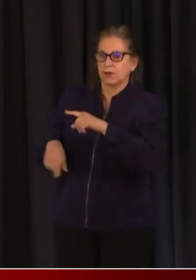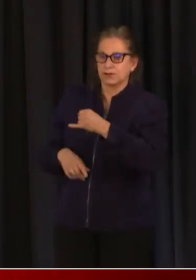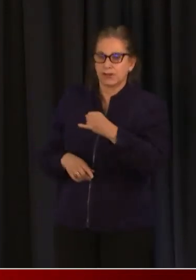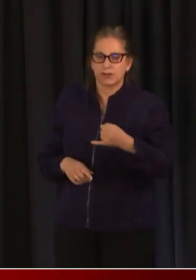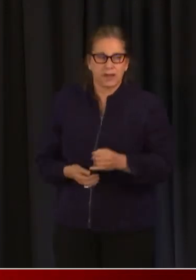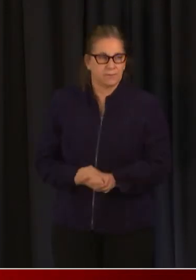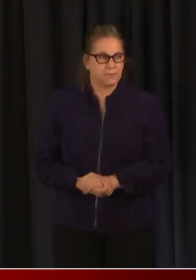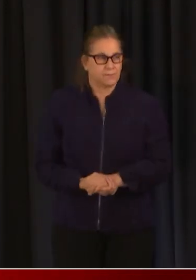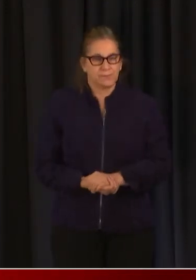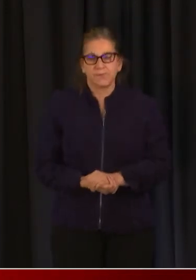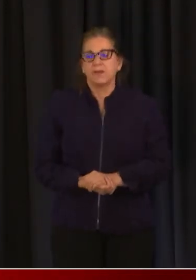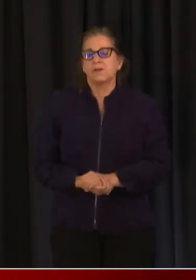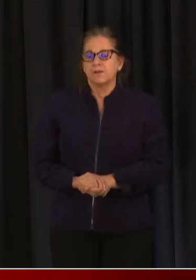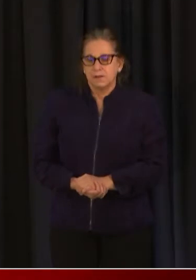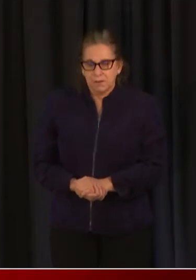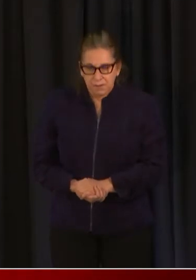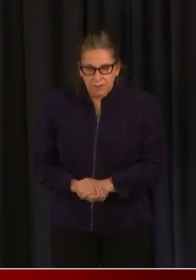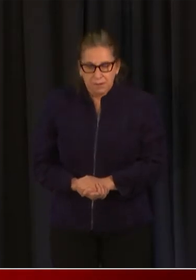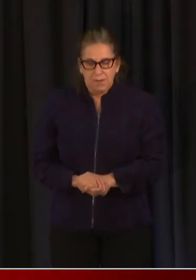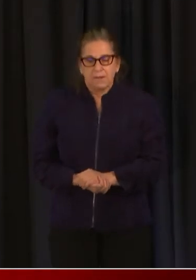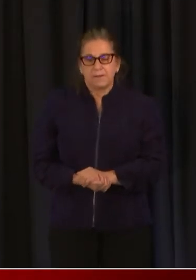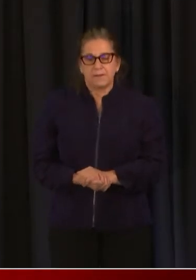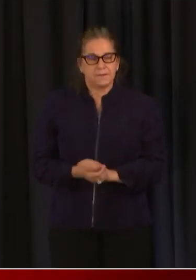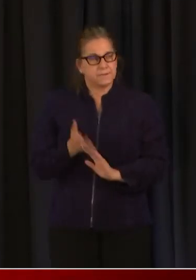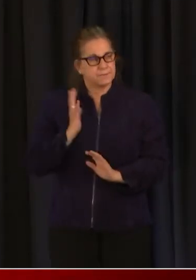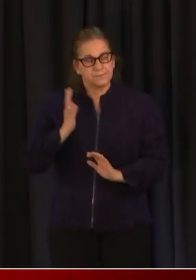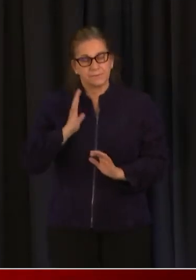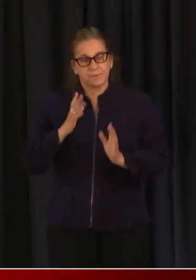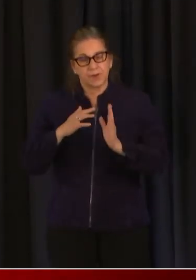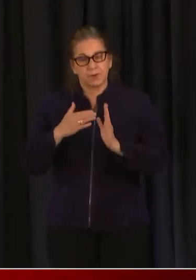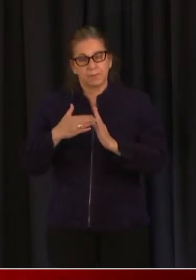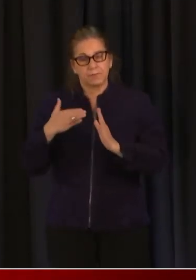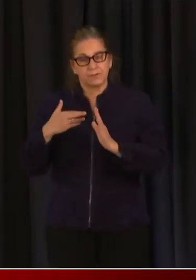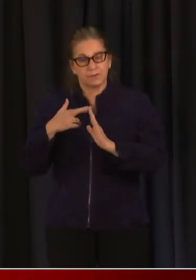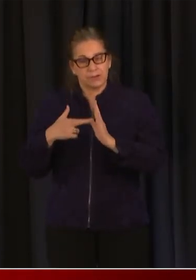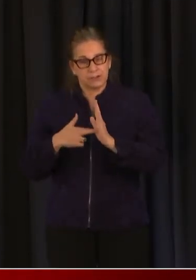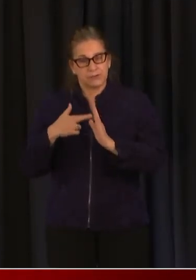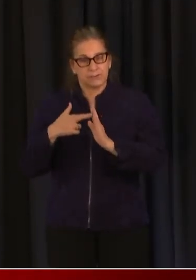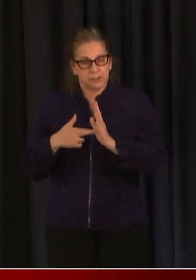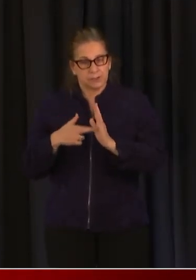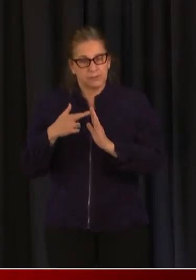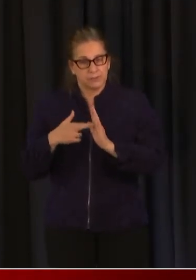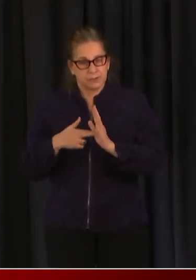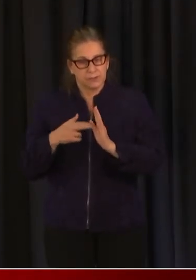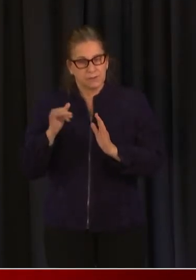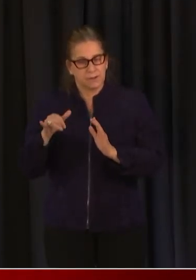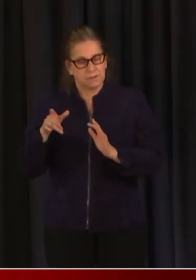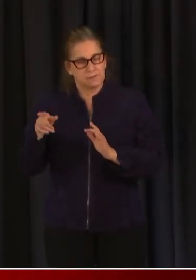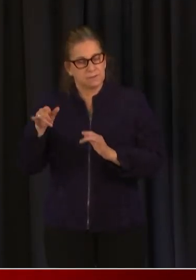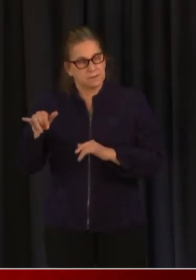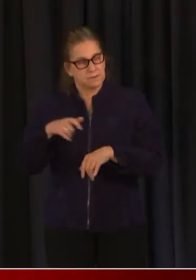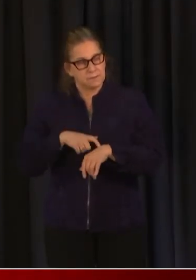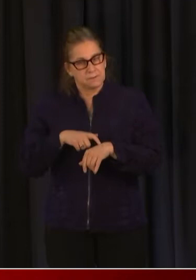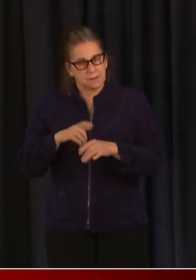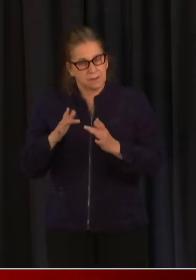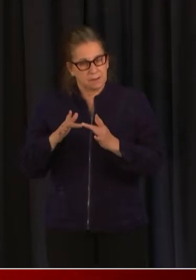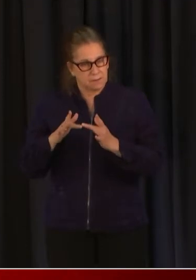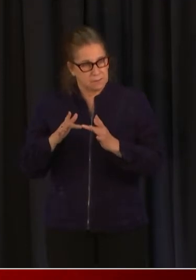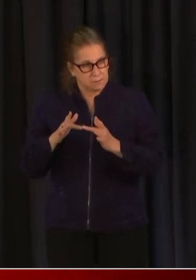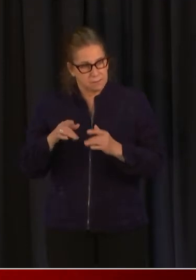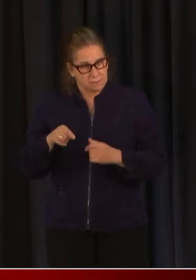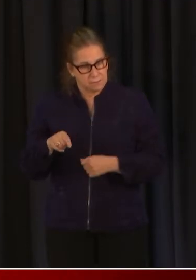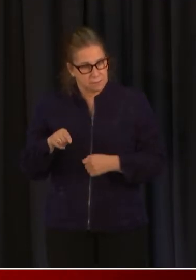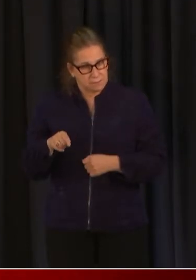guess, of the current pre-registration system. What exactly will residents see when they try to register online starting